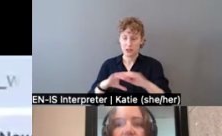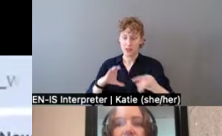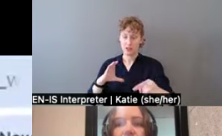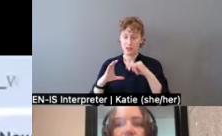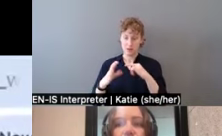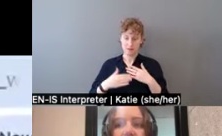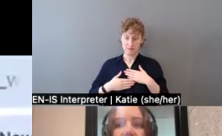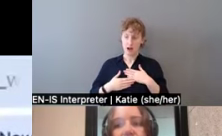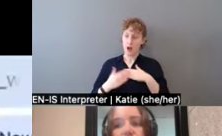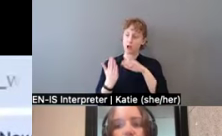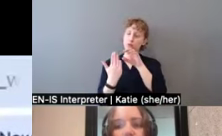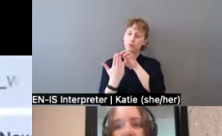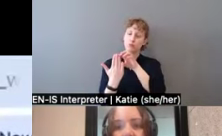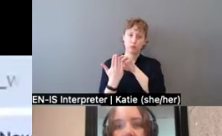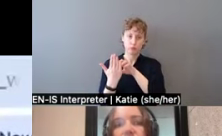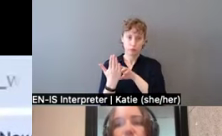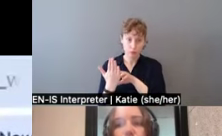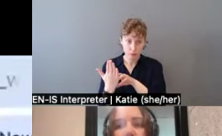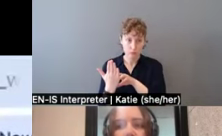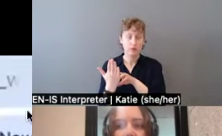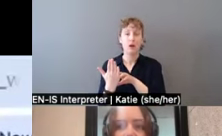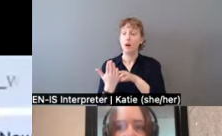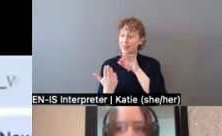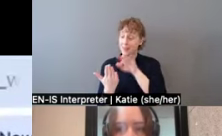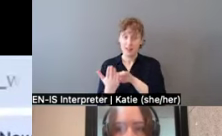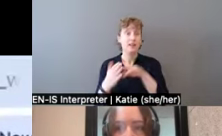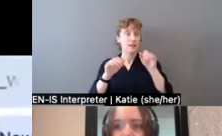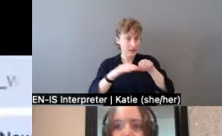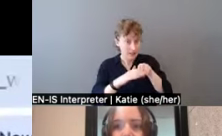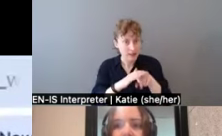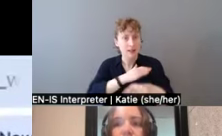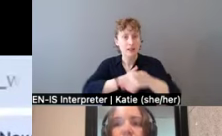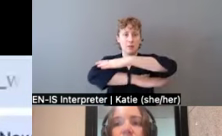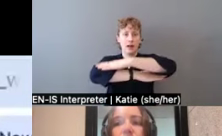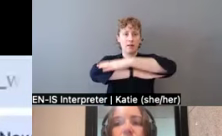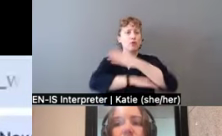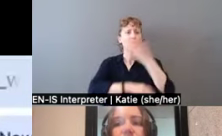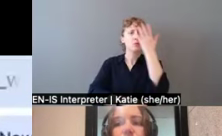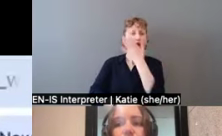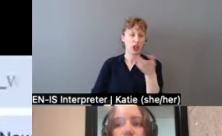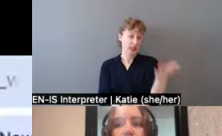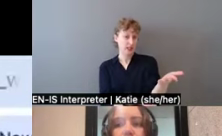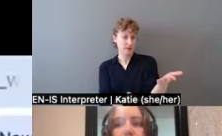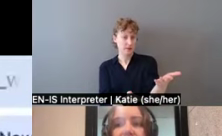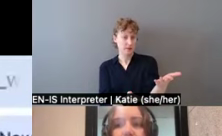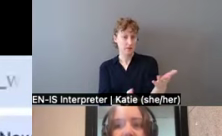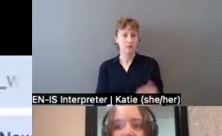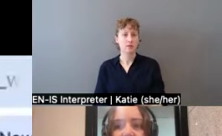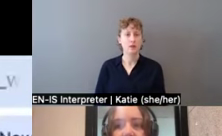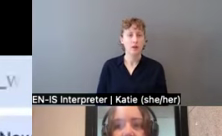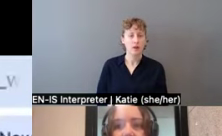and then you'll get access to the OEncrypt platform, which looks like this. You'll have to go on